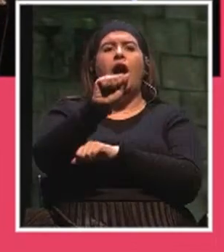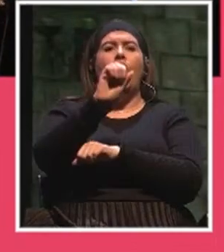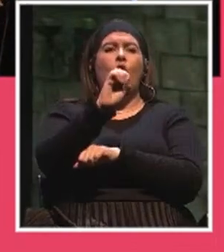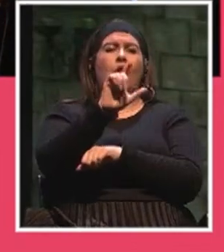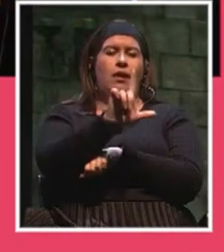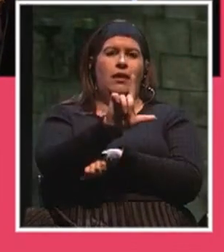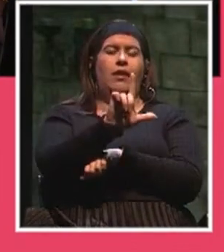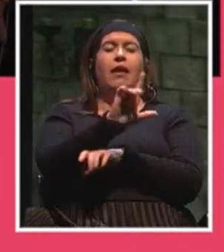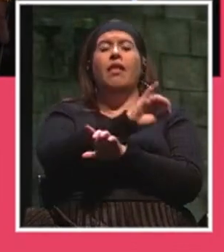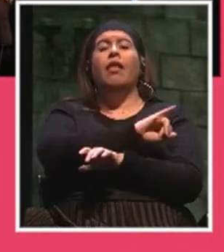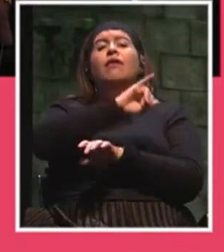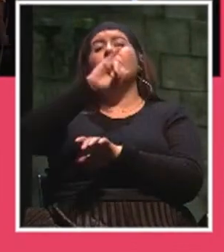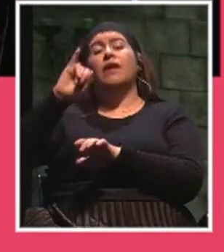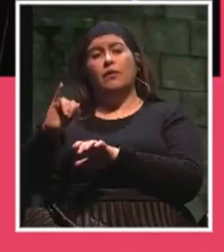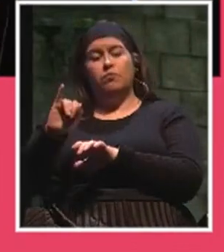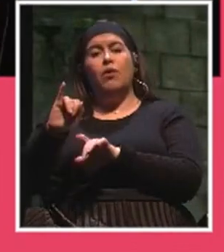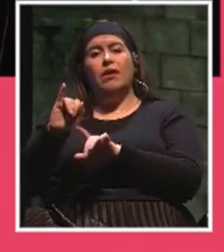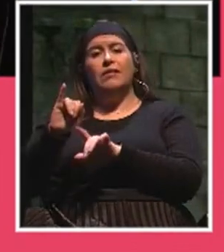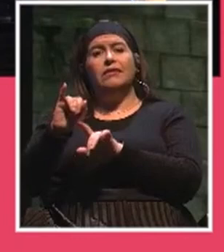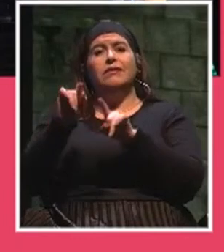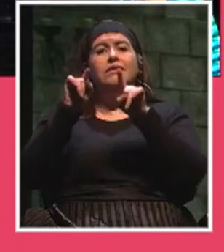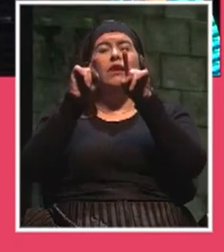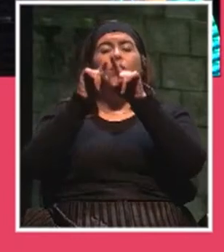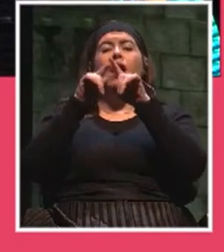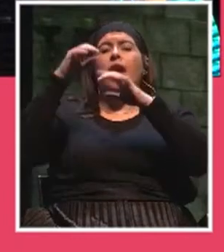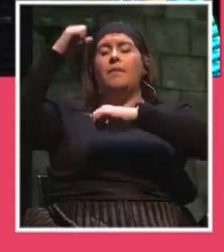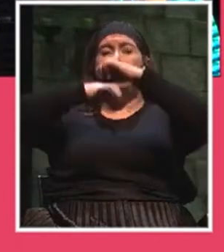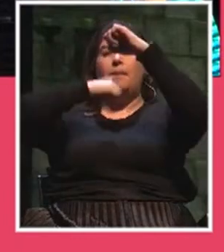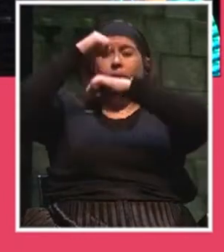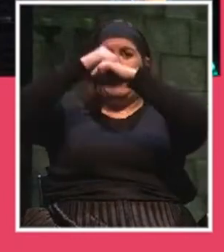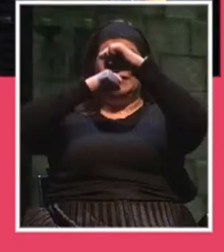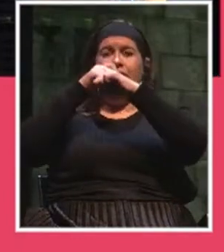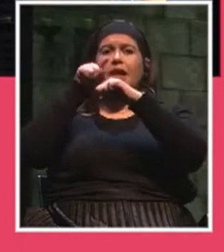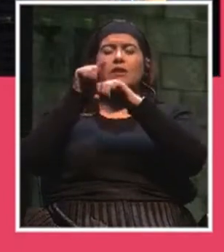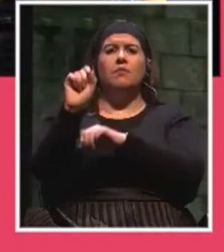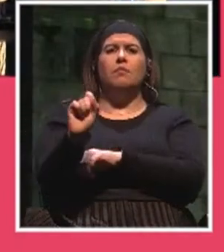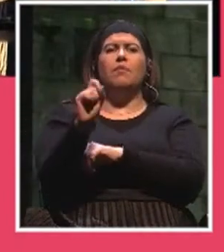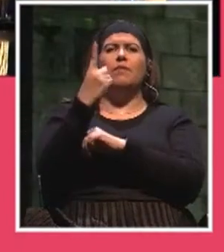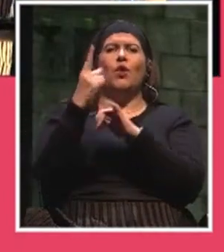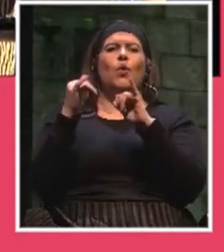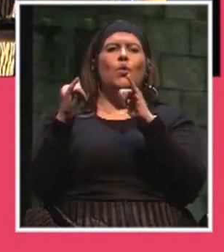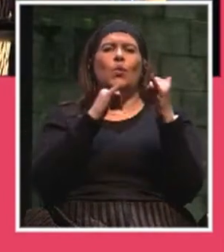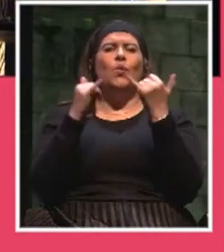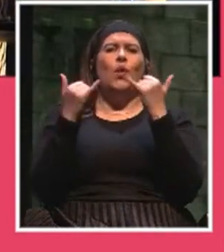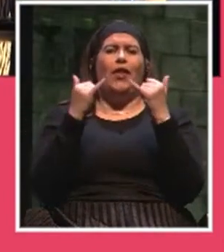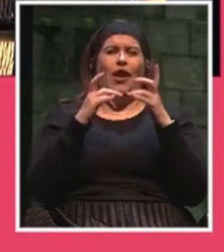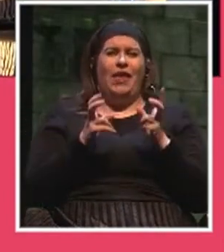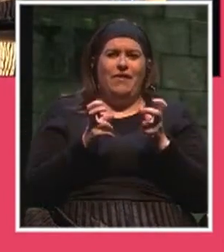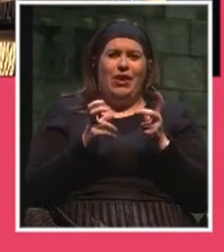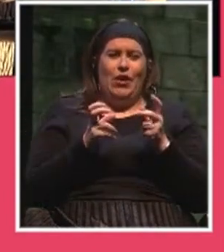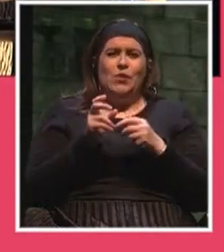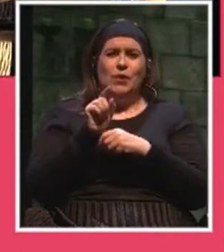Real Networks that invented the Real Player, which was one of the first streaming video players that was built. And then in